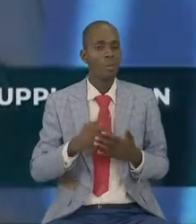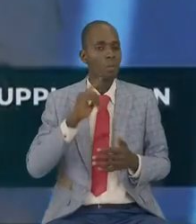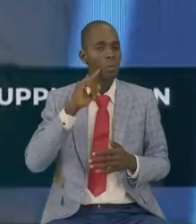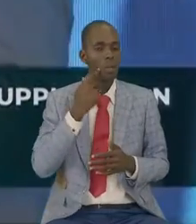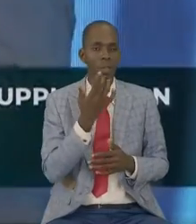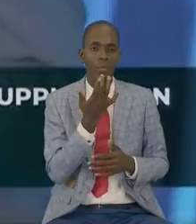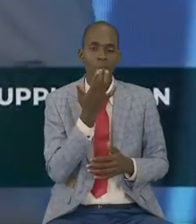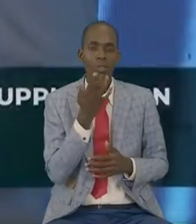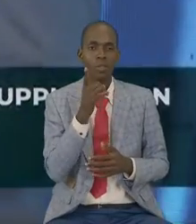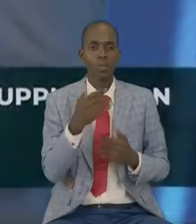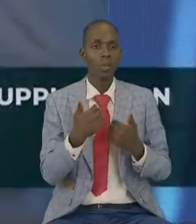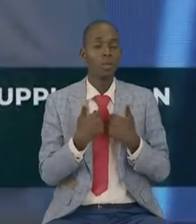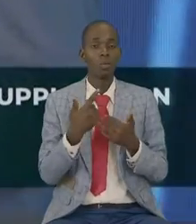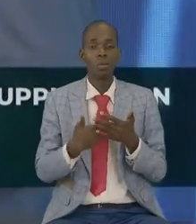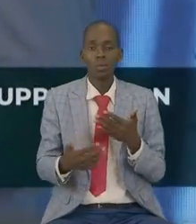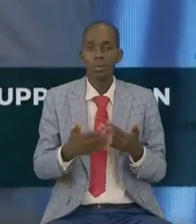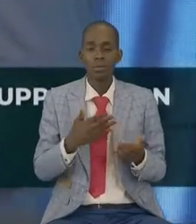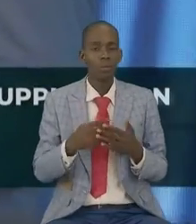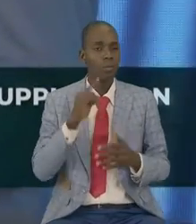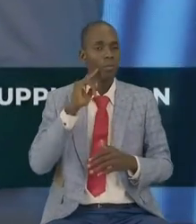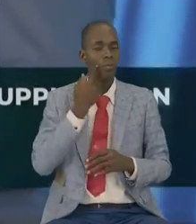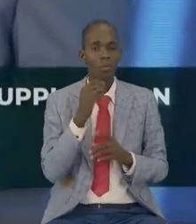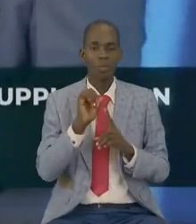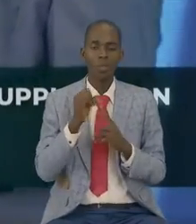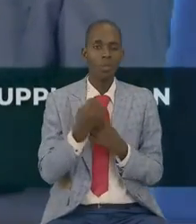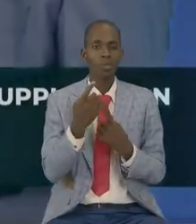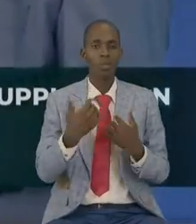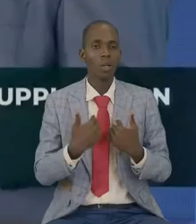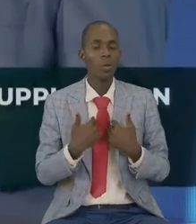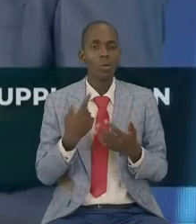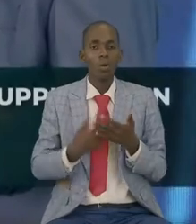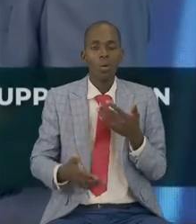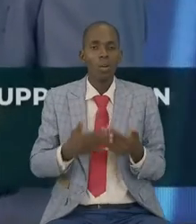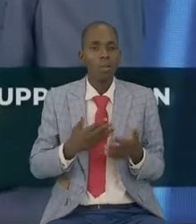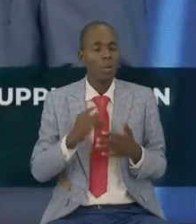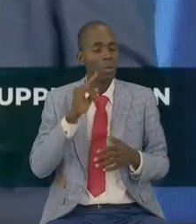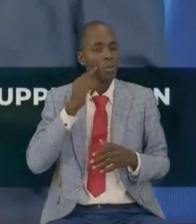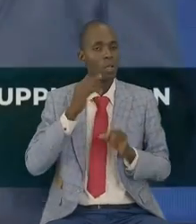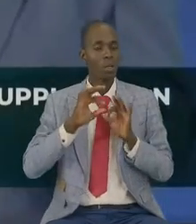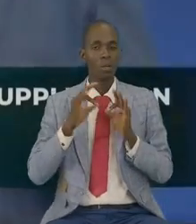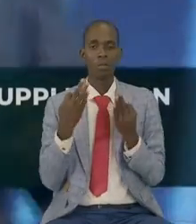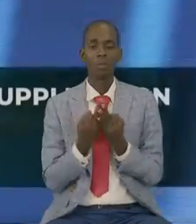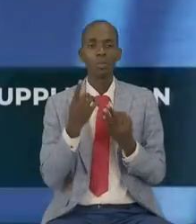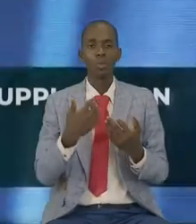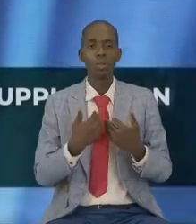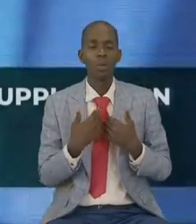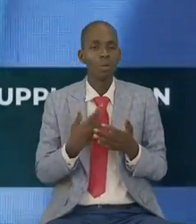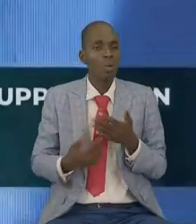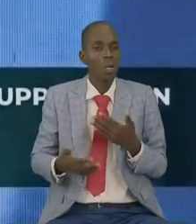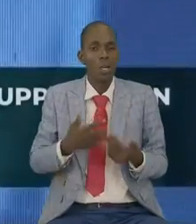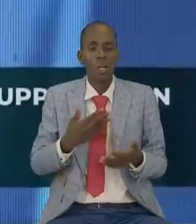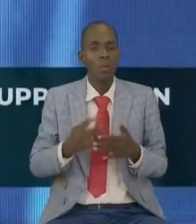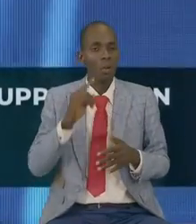you have, whatever bitter situation you have, whatever bitter family you have, whatever